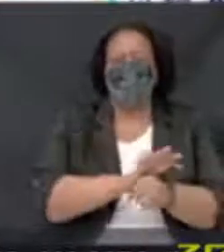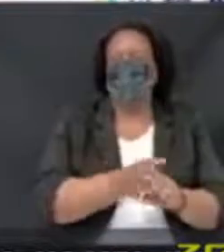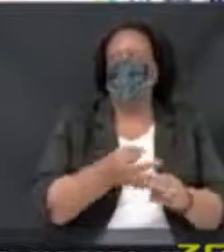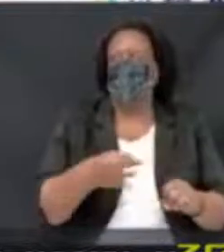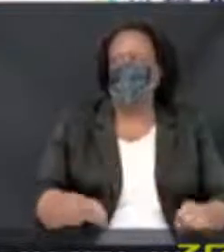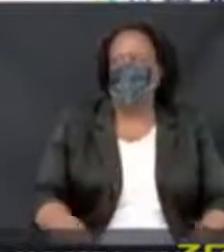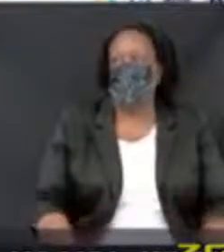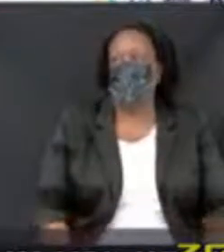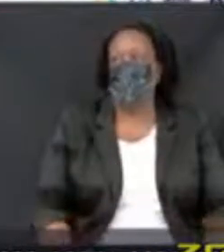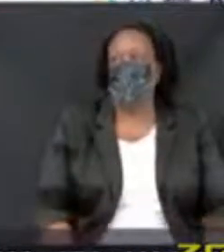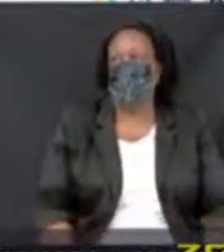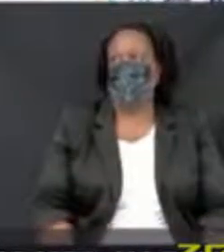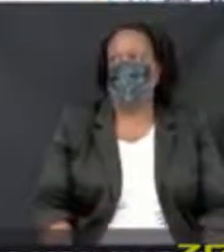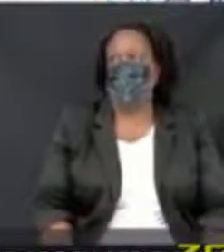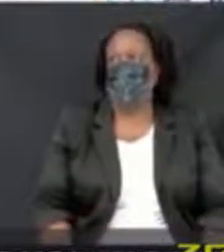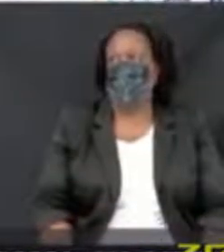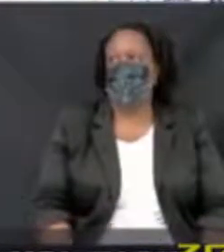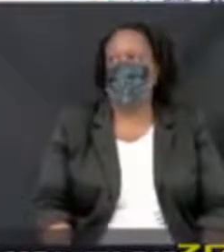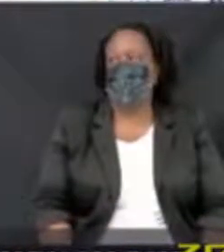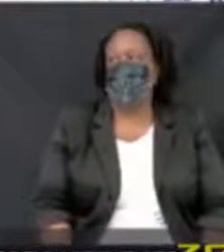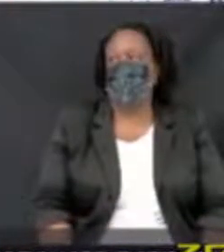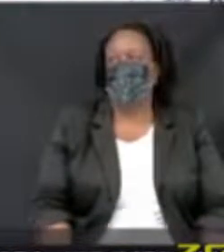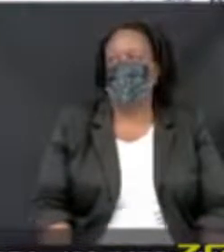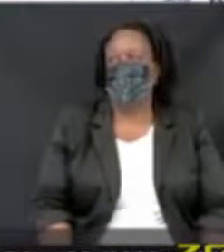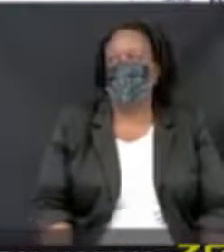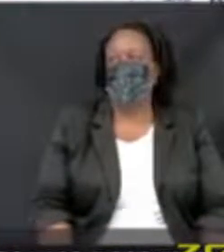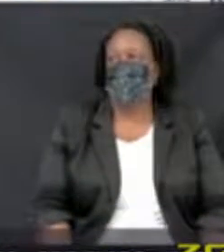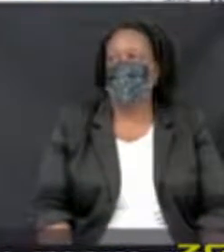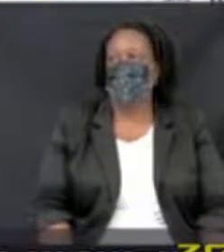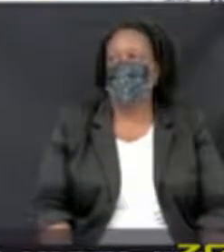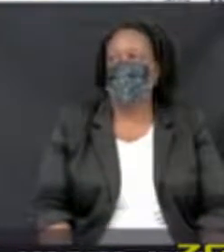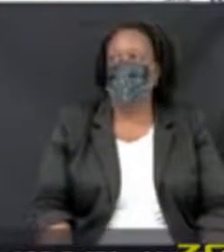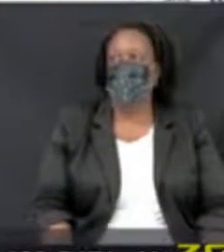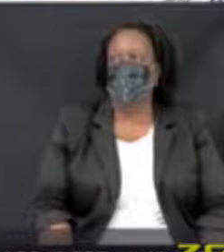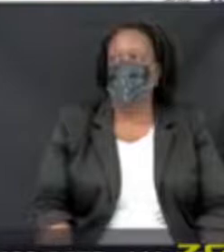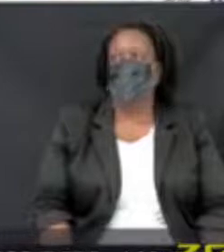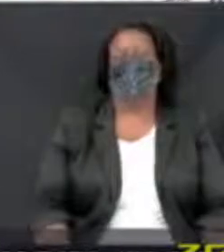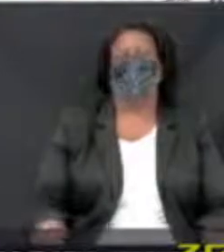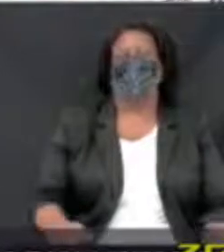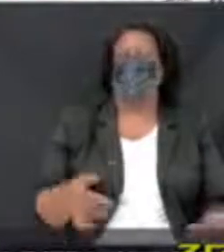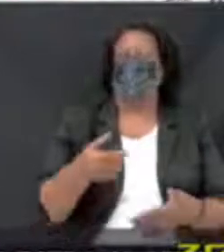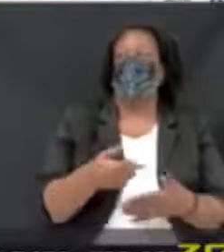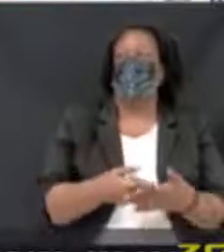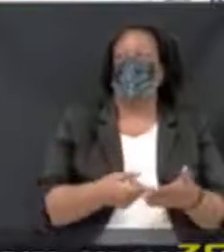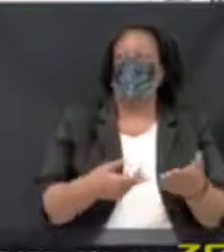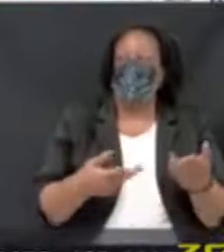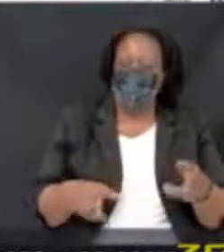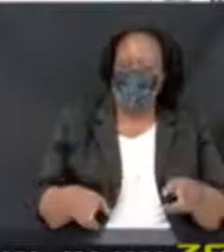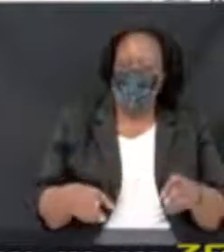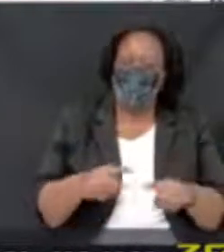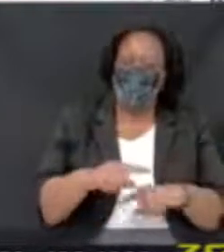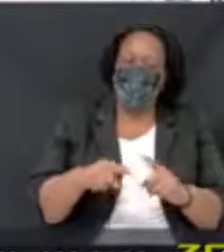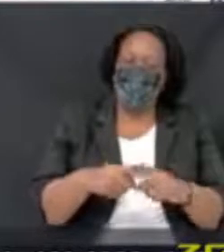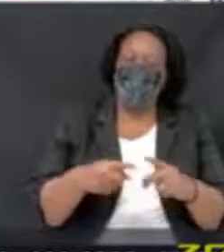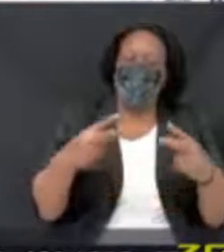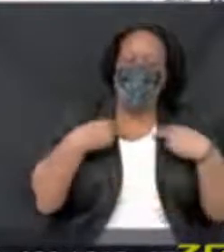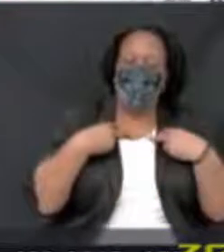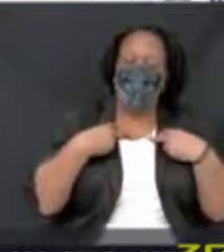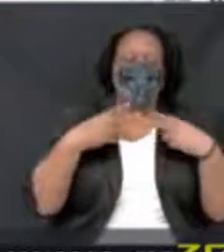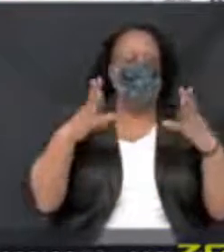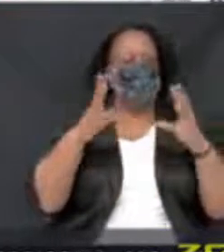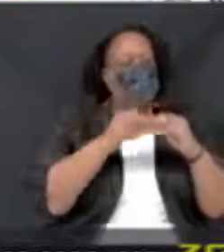compliance team and what the compliance team may do. So what happens when we have stakeholders engagement?